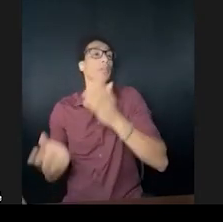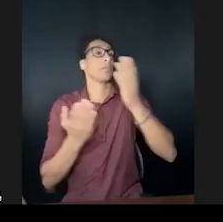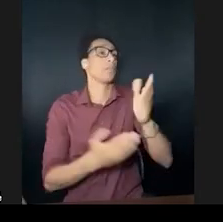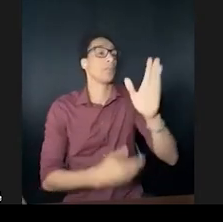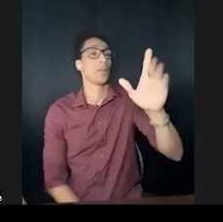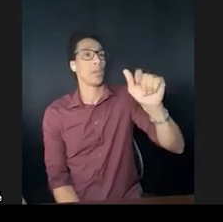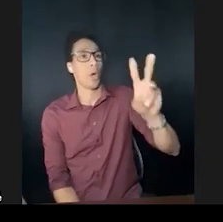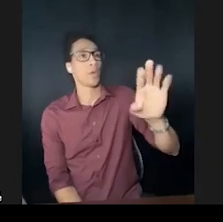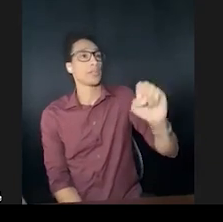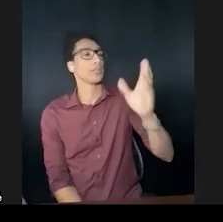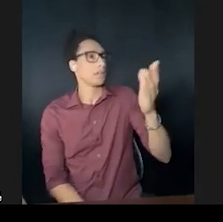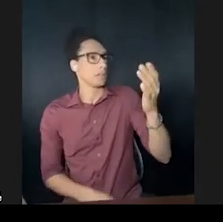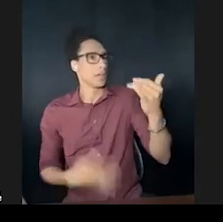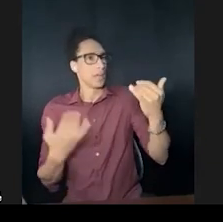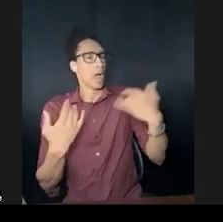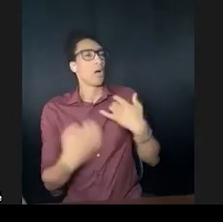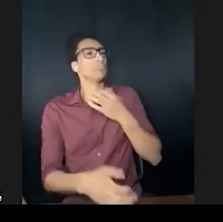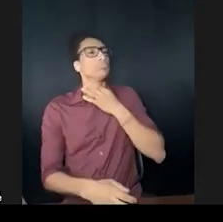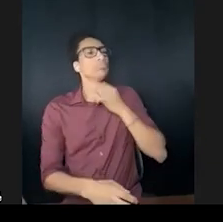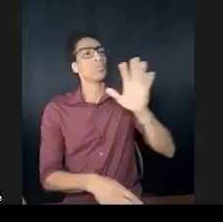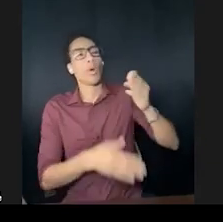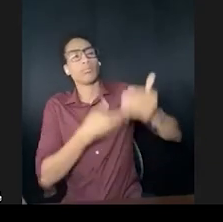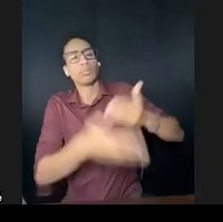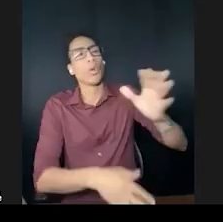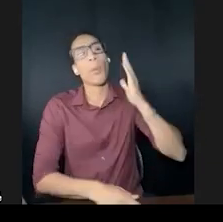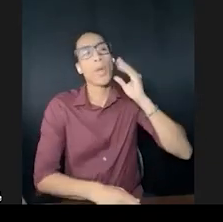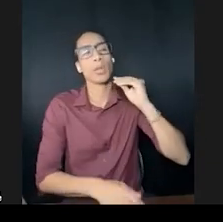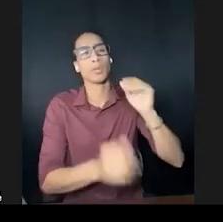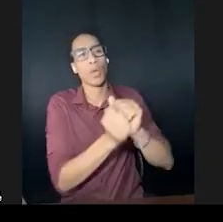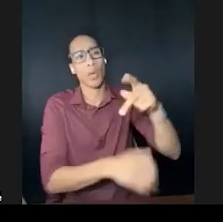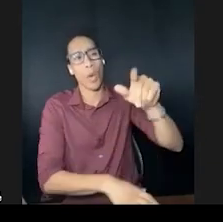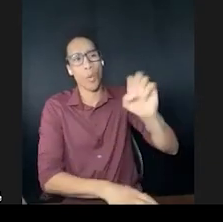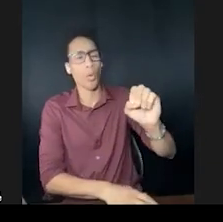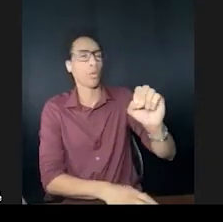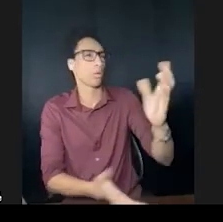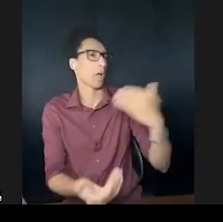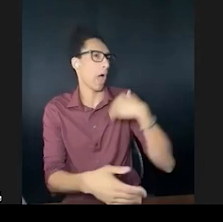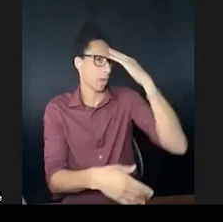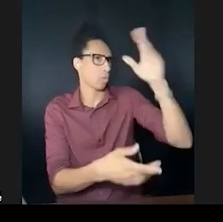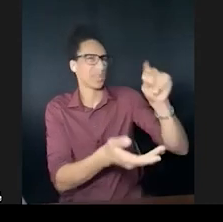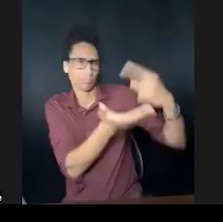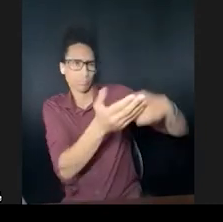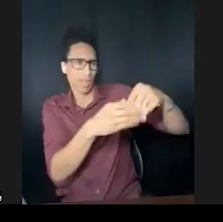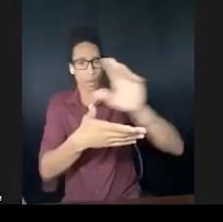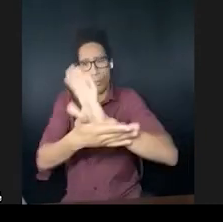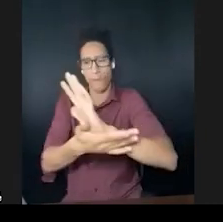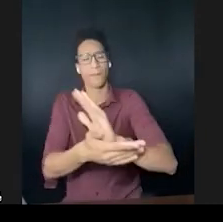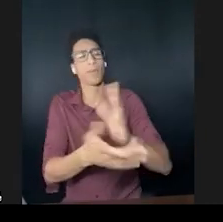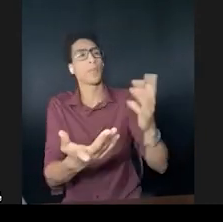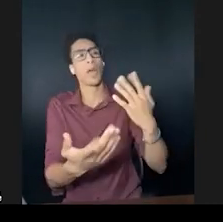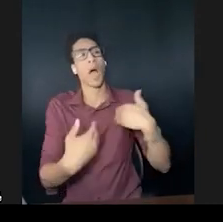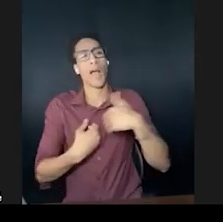to kind of touch on some other subjects as well. Yeah, sure.